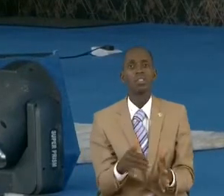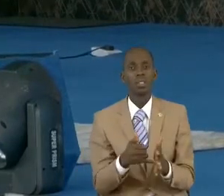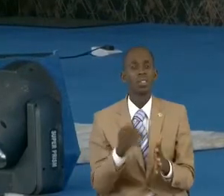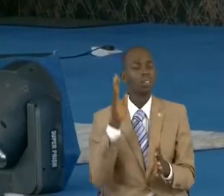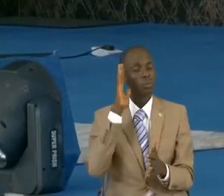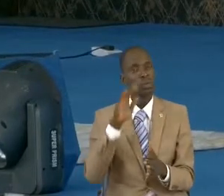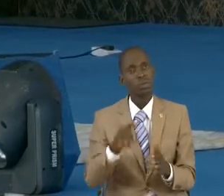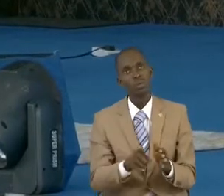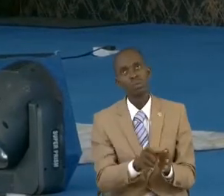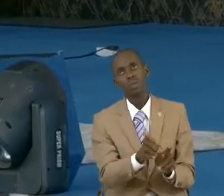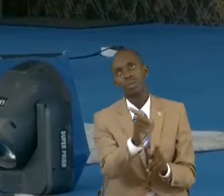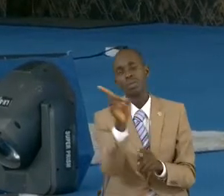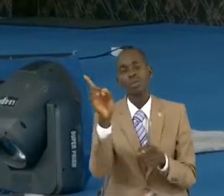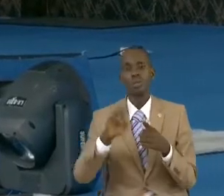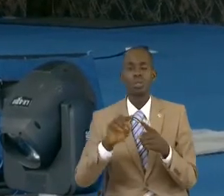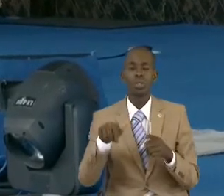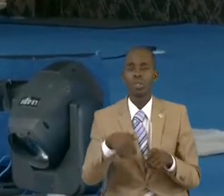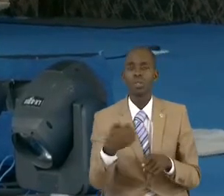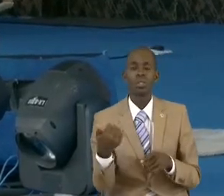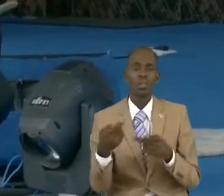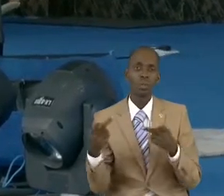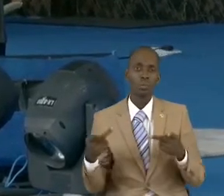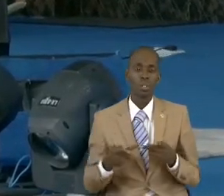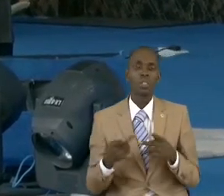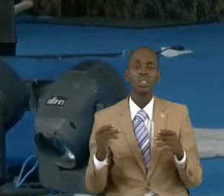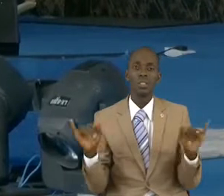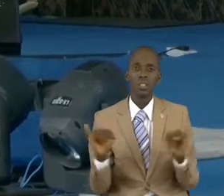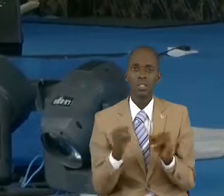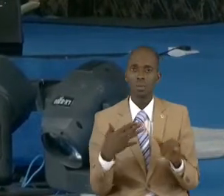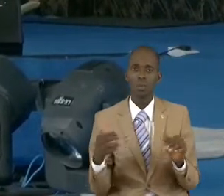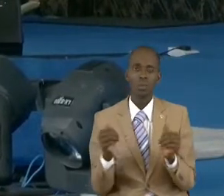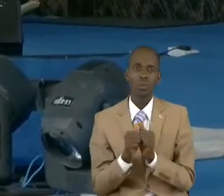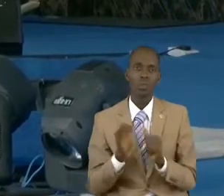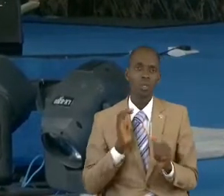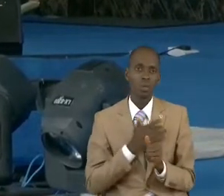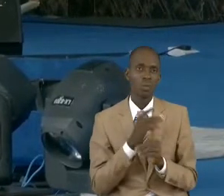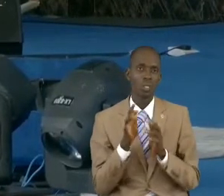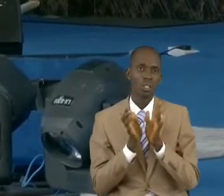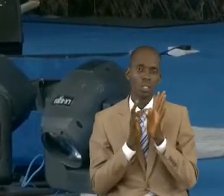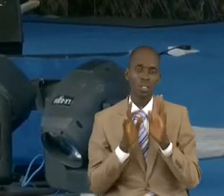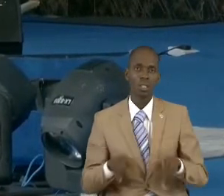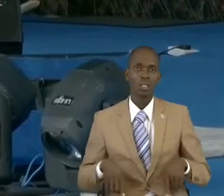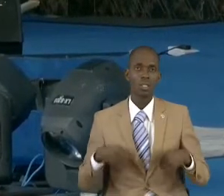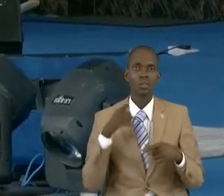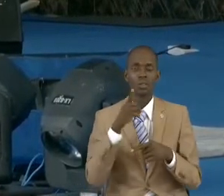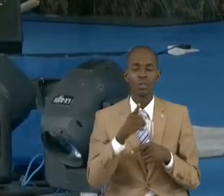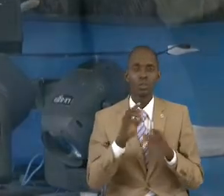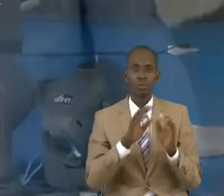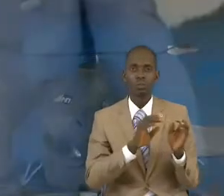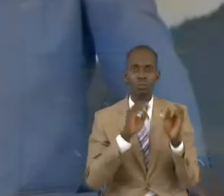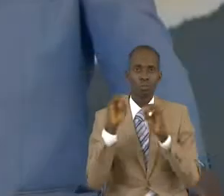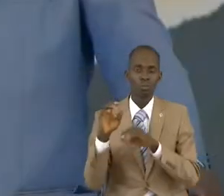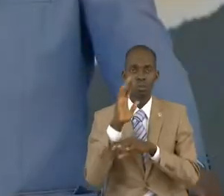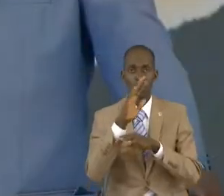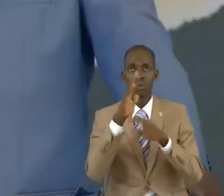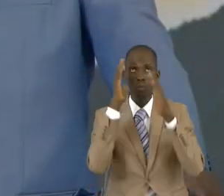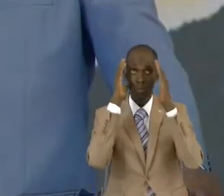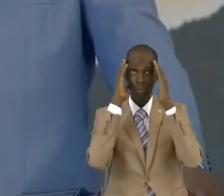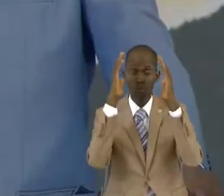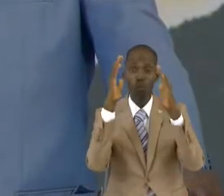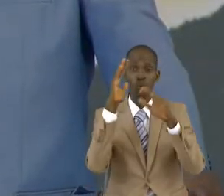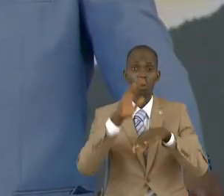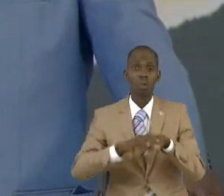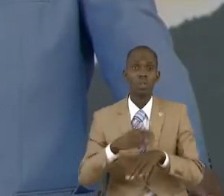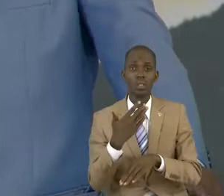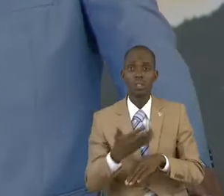destination. The same thing with a Christian life. You search your affection on things above,